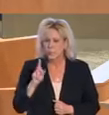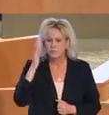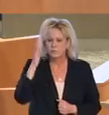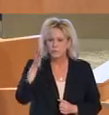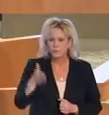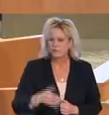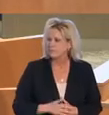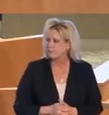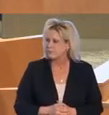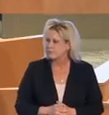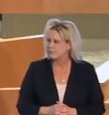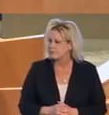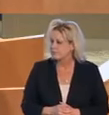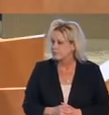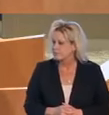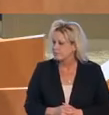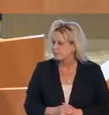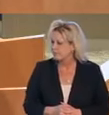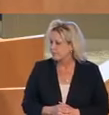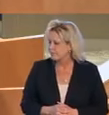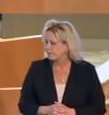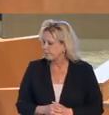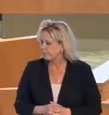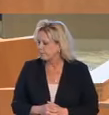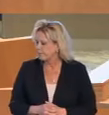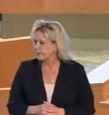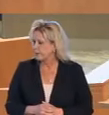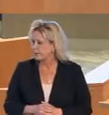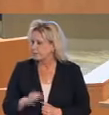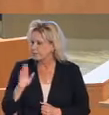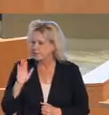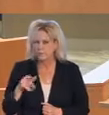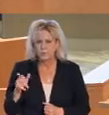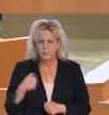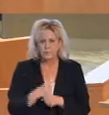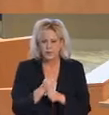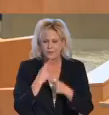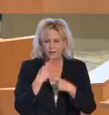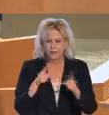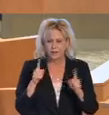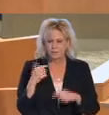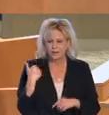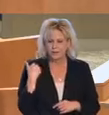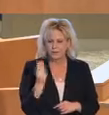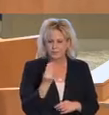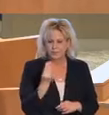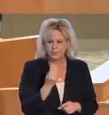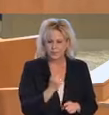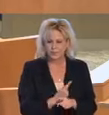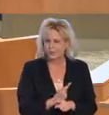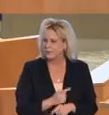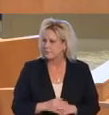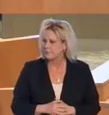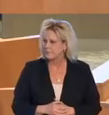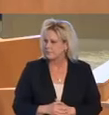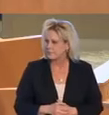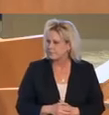here for testing, which I know you're going to be an announcement on Monday, right? Your first stop.